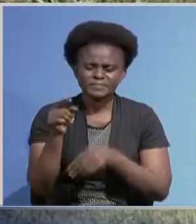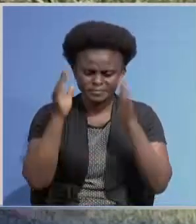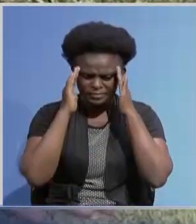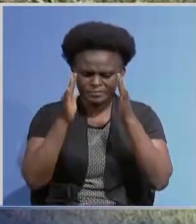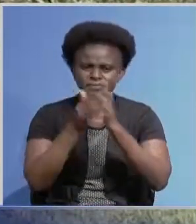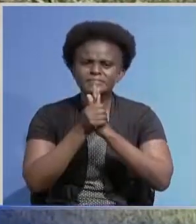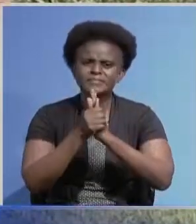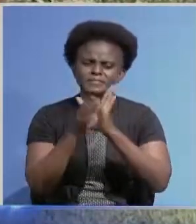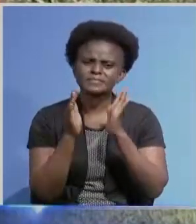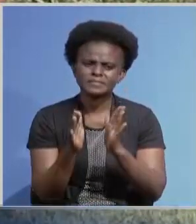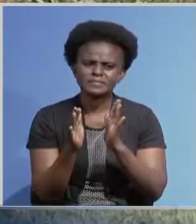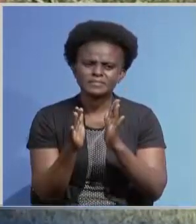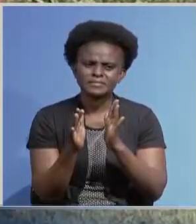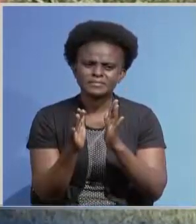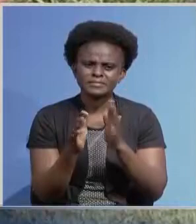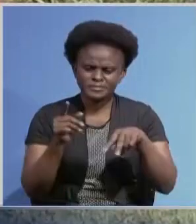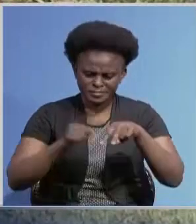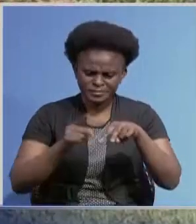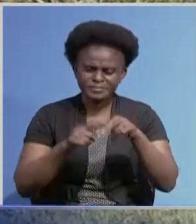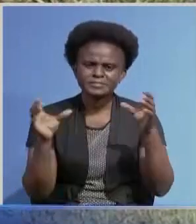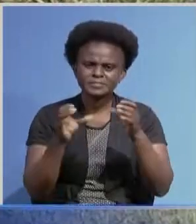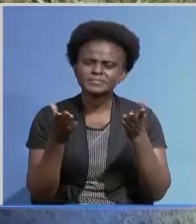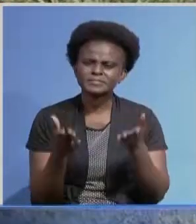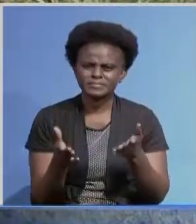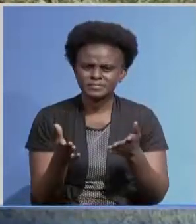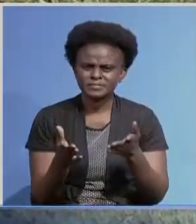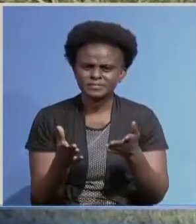in a lot of AIDS conferences to